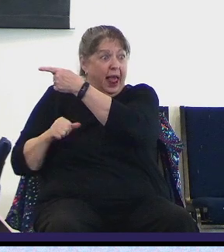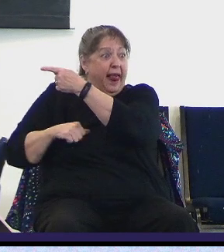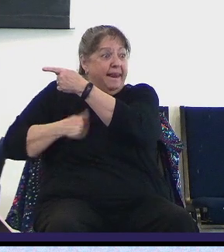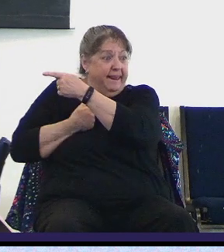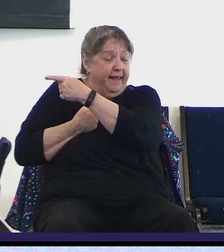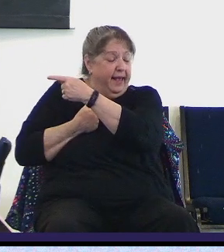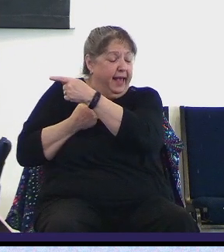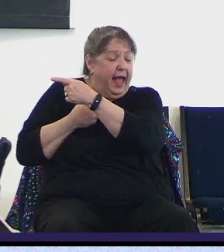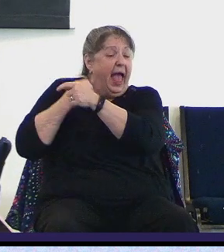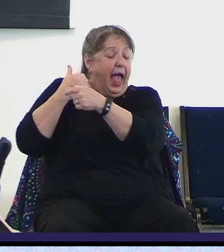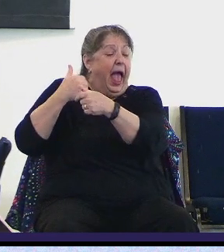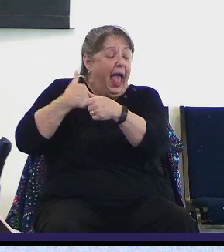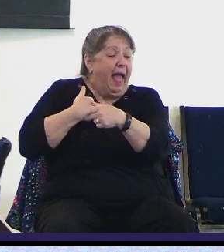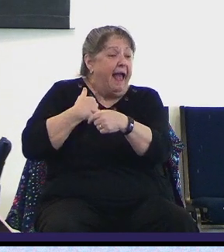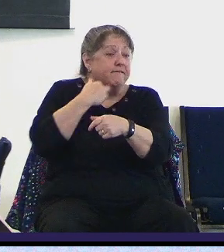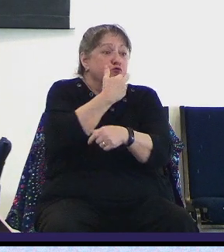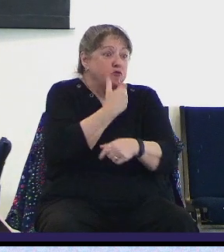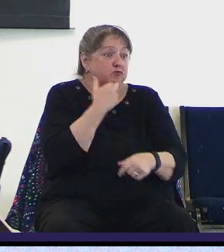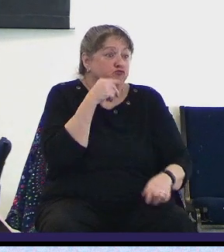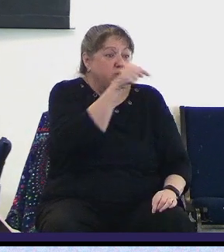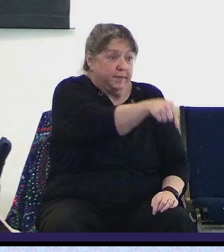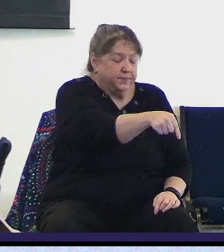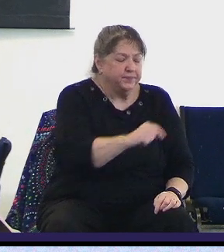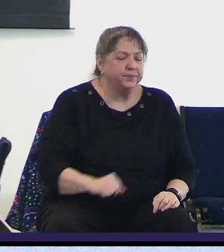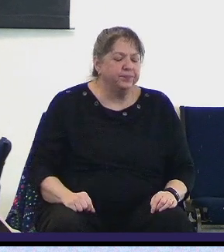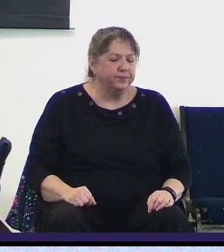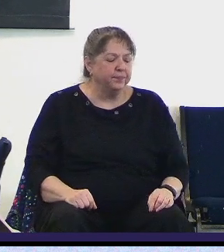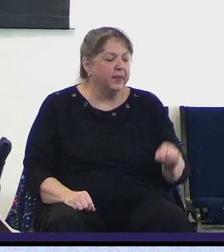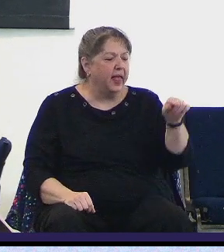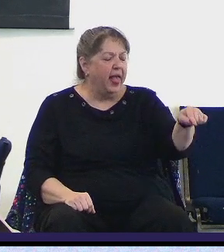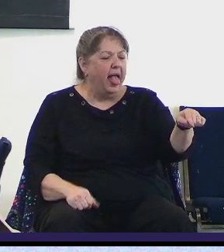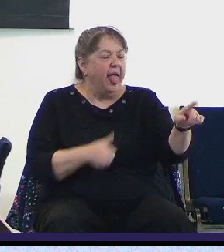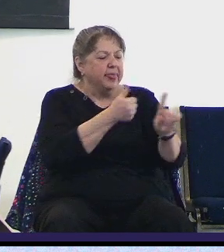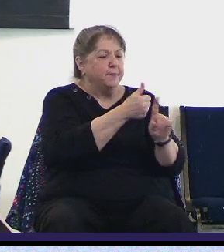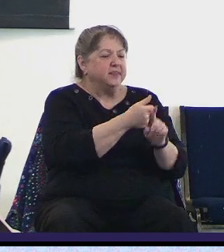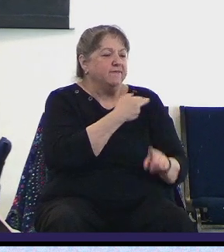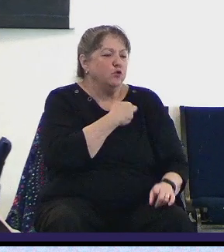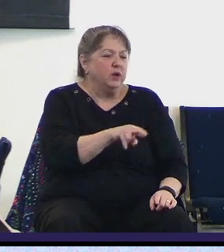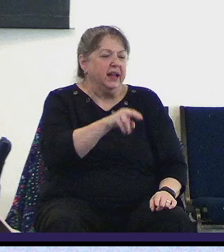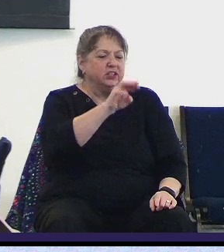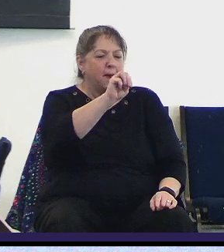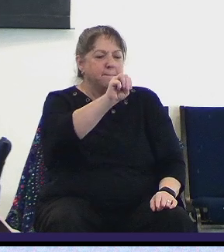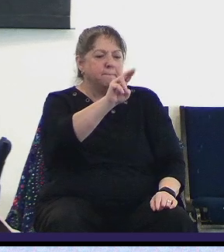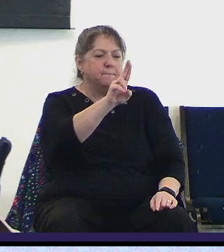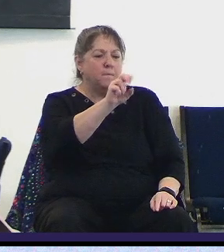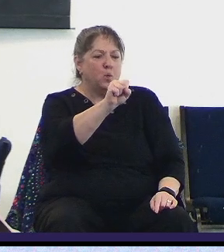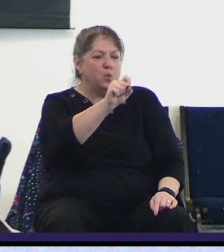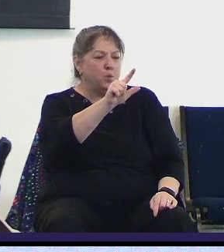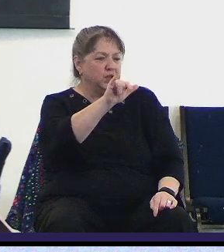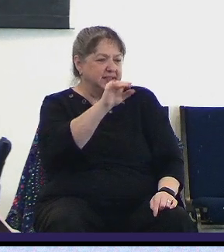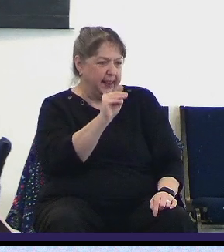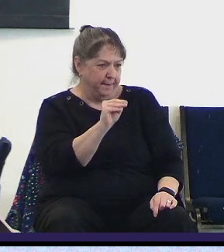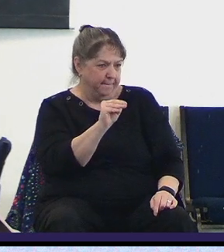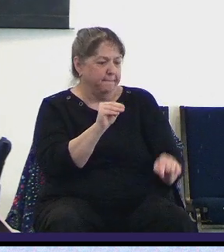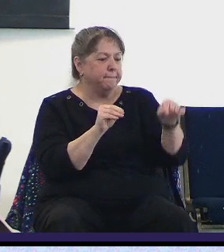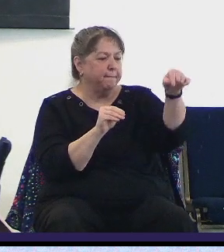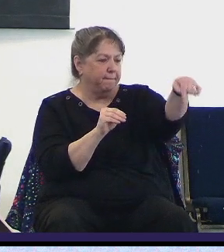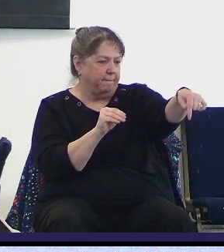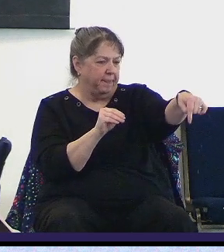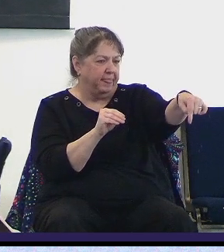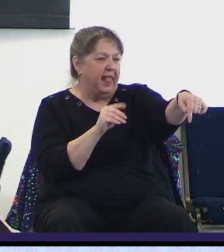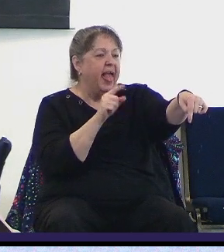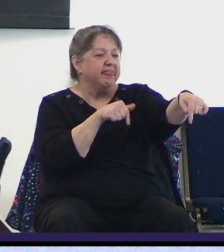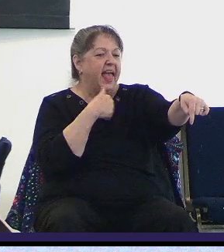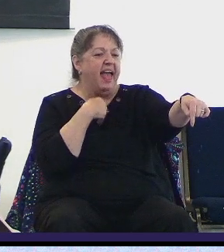shop, not wanting any money, just to be a testimony. I just felt we were like missionaries, Eileen and I. They're making food in a